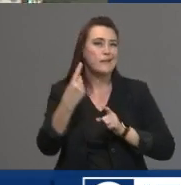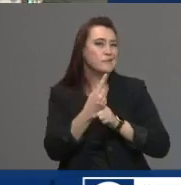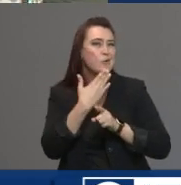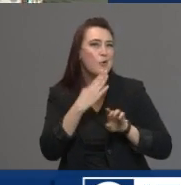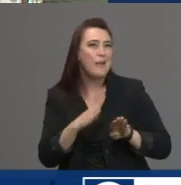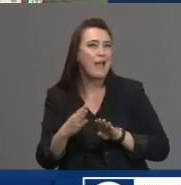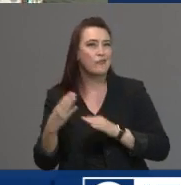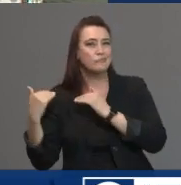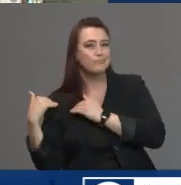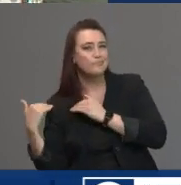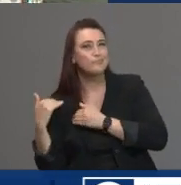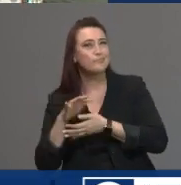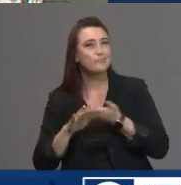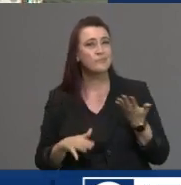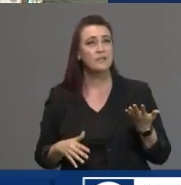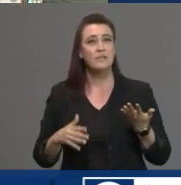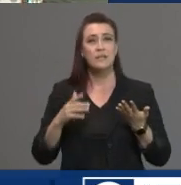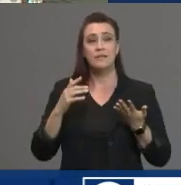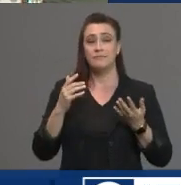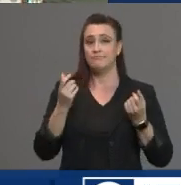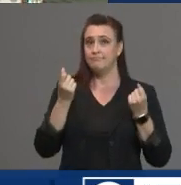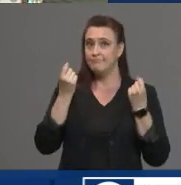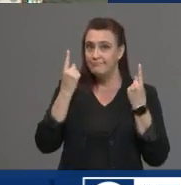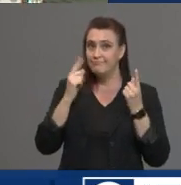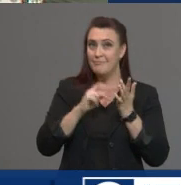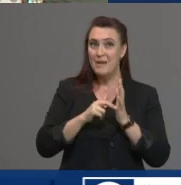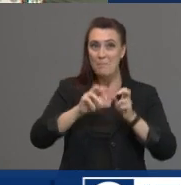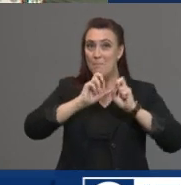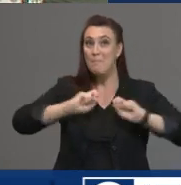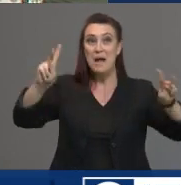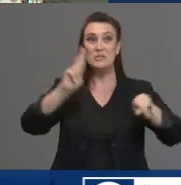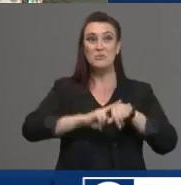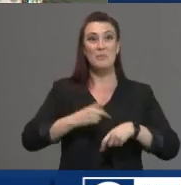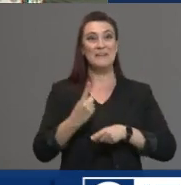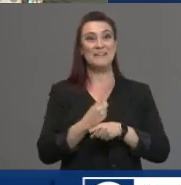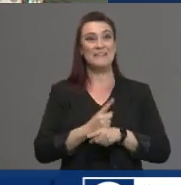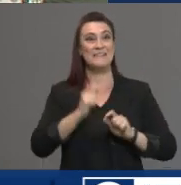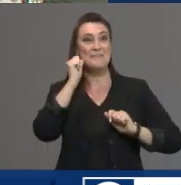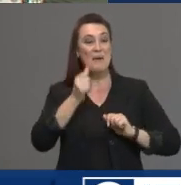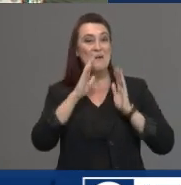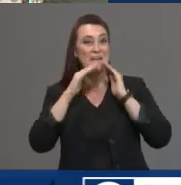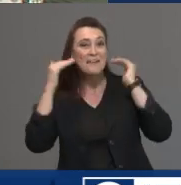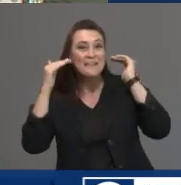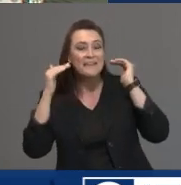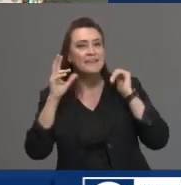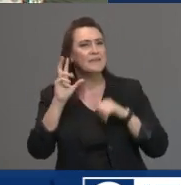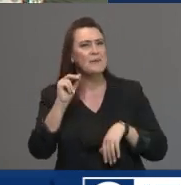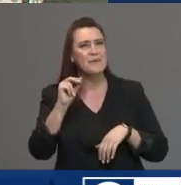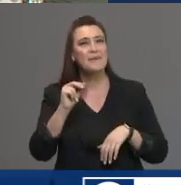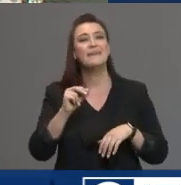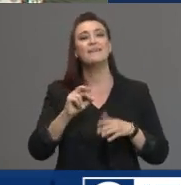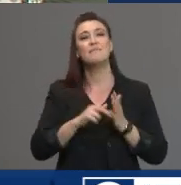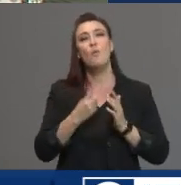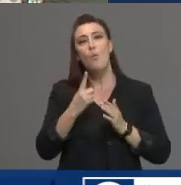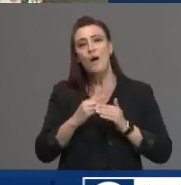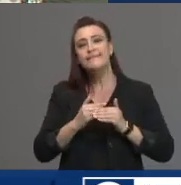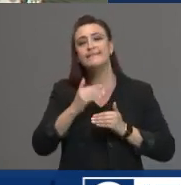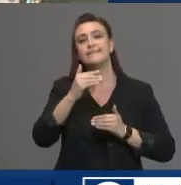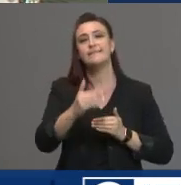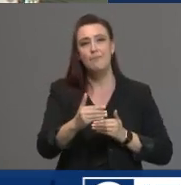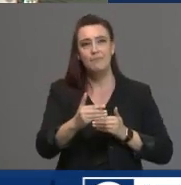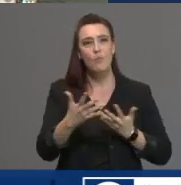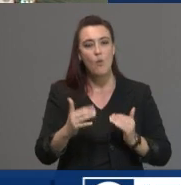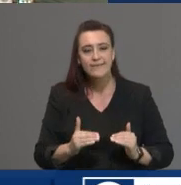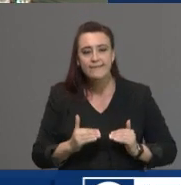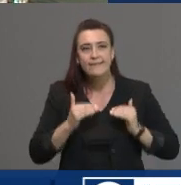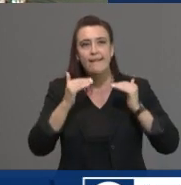common sense, that this does not mean a return to normal. This is the next step forward